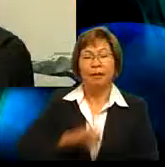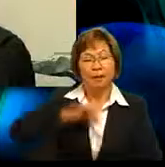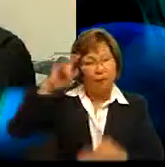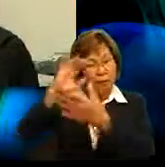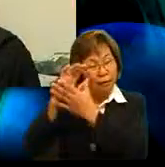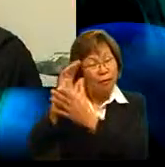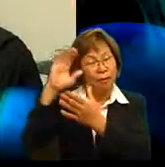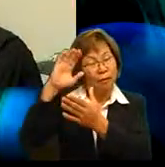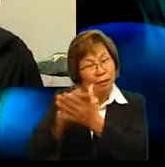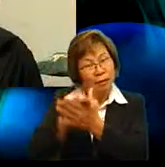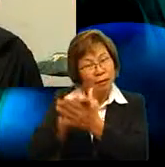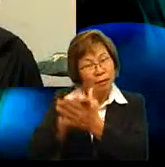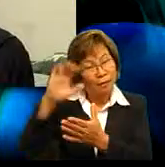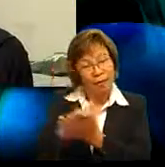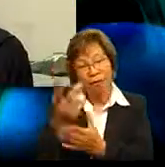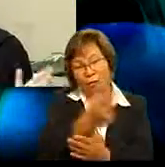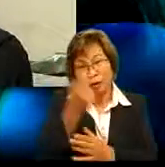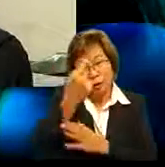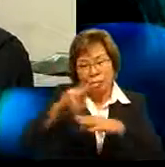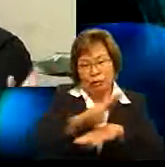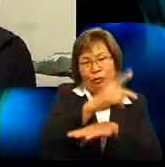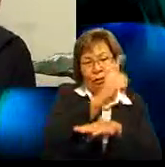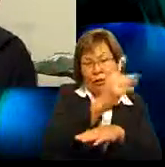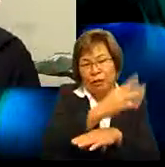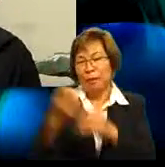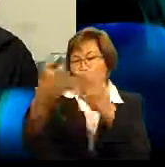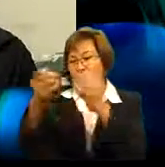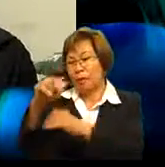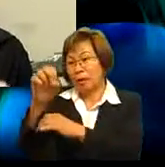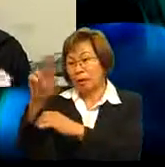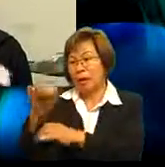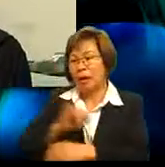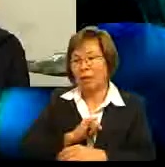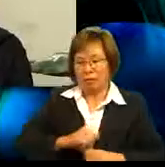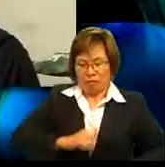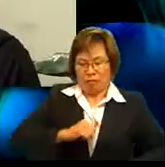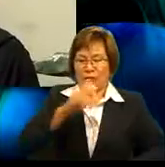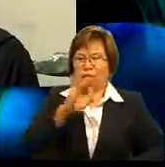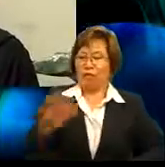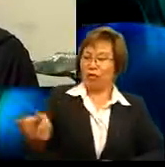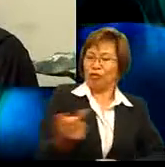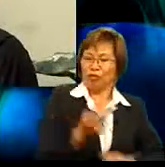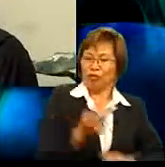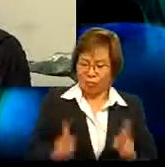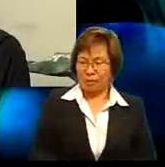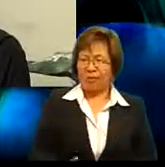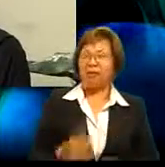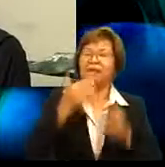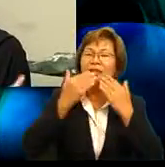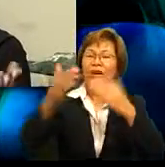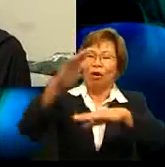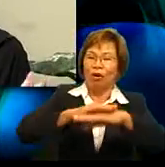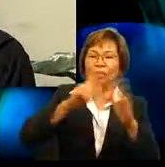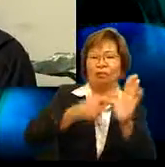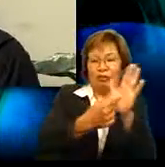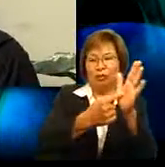I believe both of you have understood the use of singular and plural nouns. I'm so proud of you both. Thank you for being on the